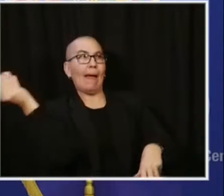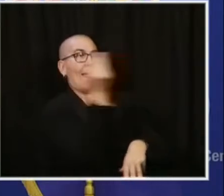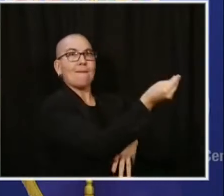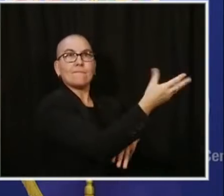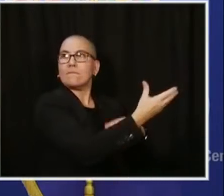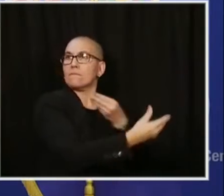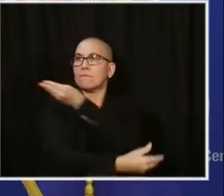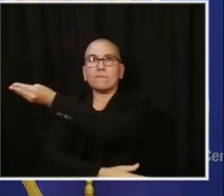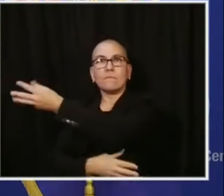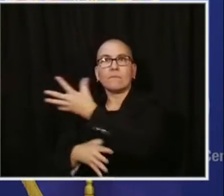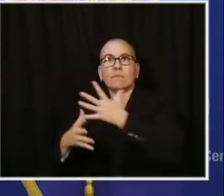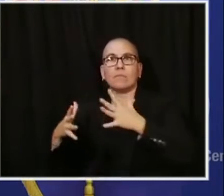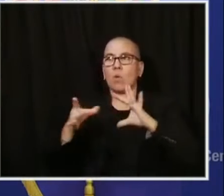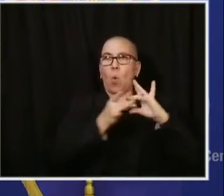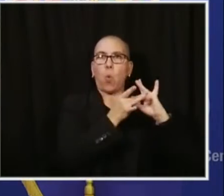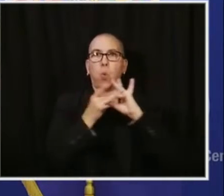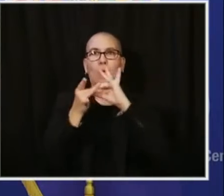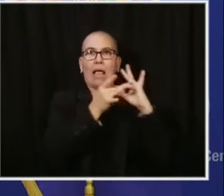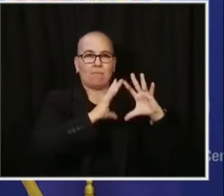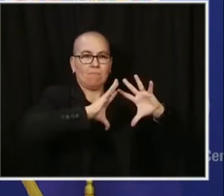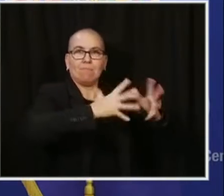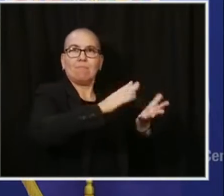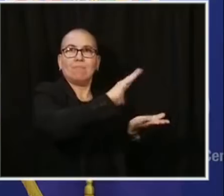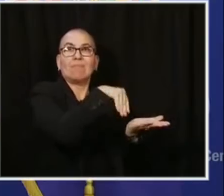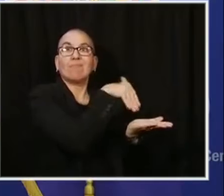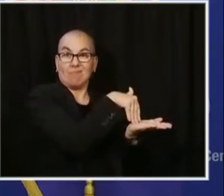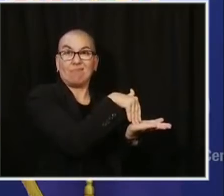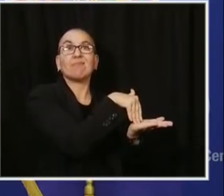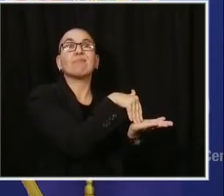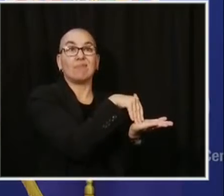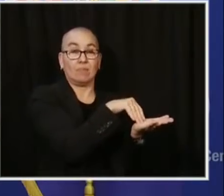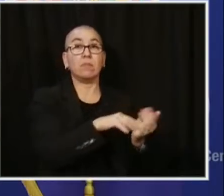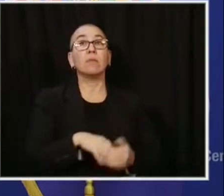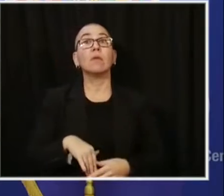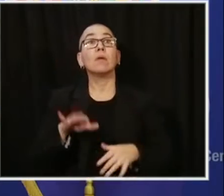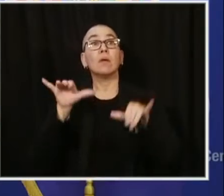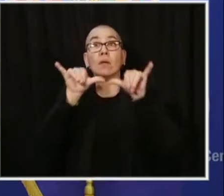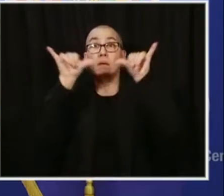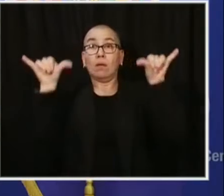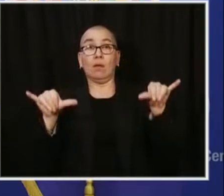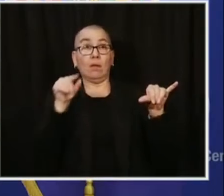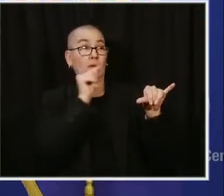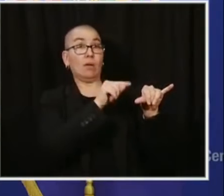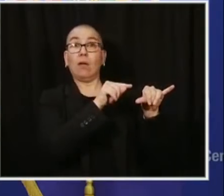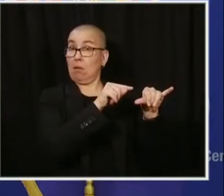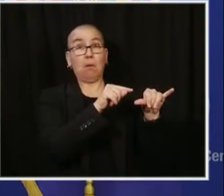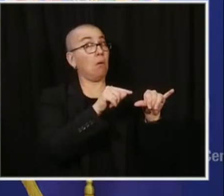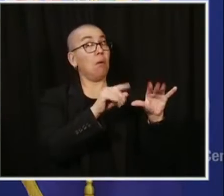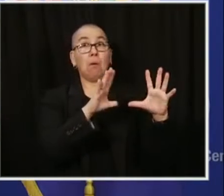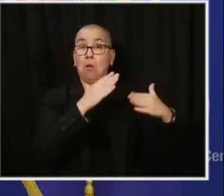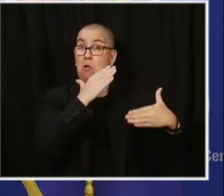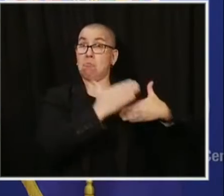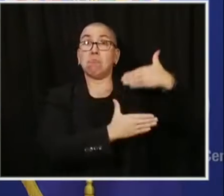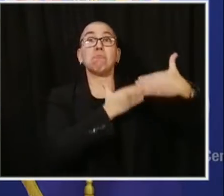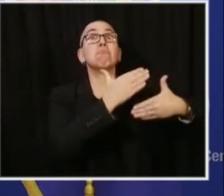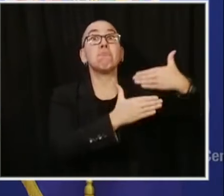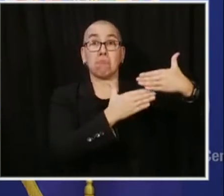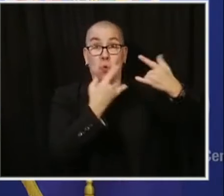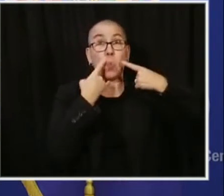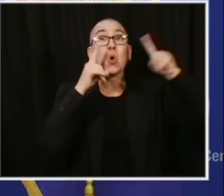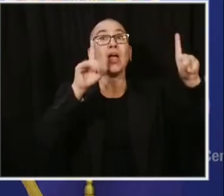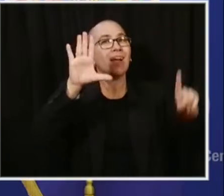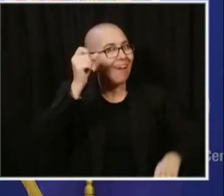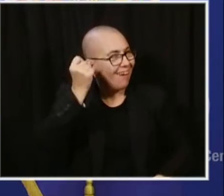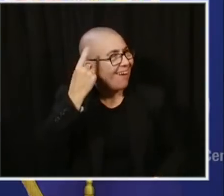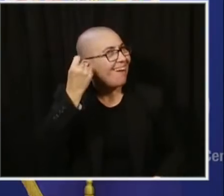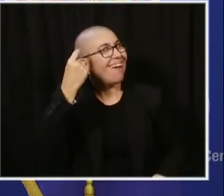from one hospital to another. By and large, this system has been working well for us, but we're at the point now where we actually need to take steps to increase